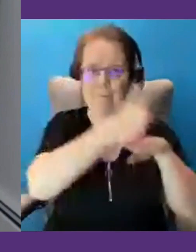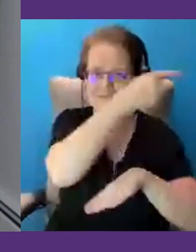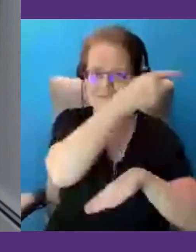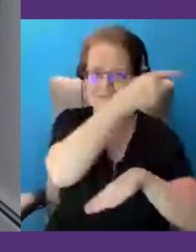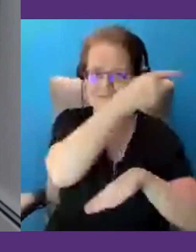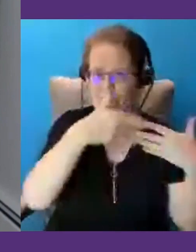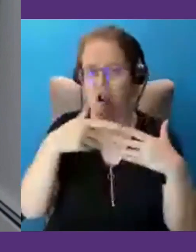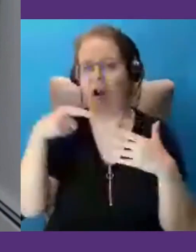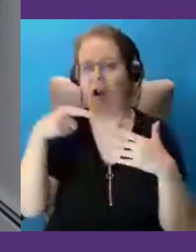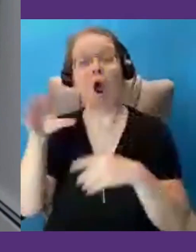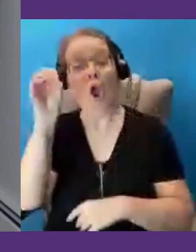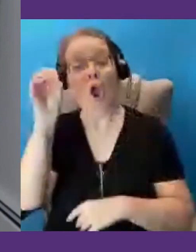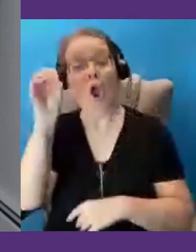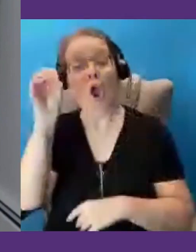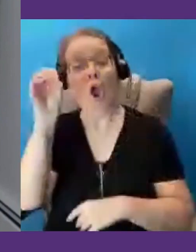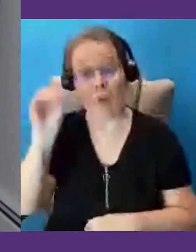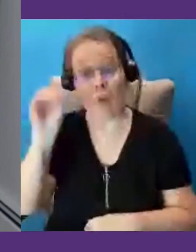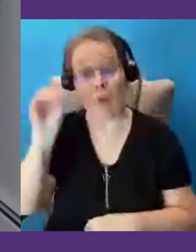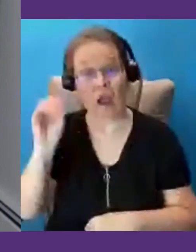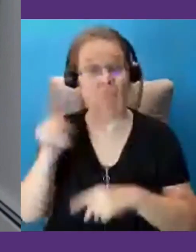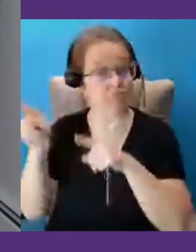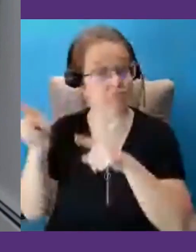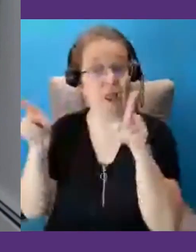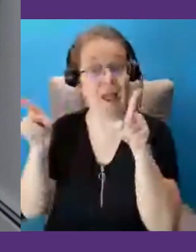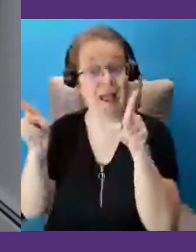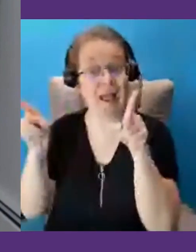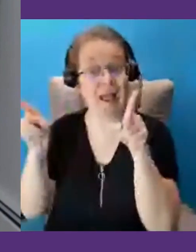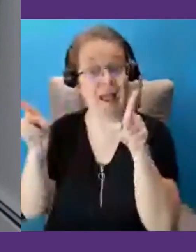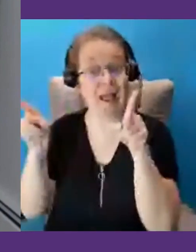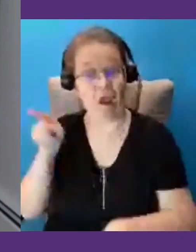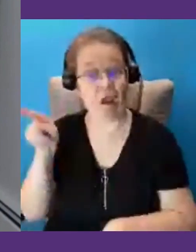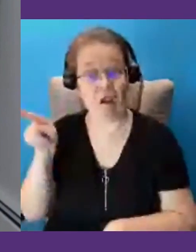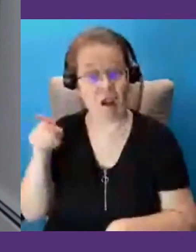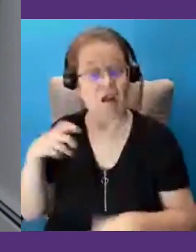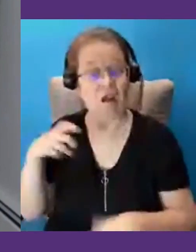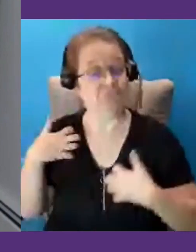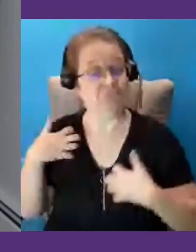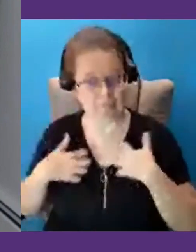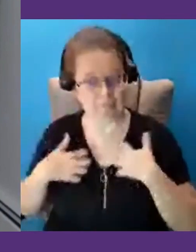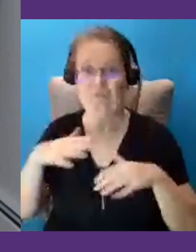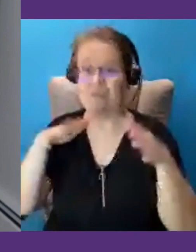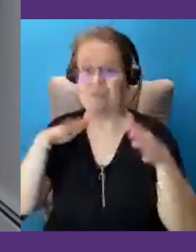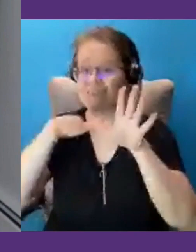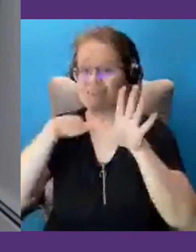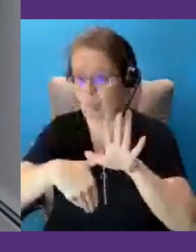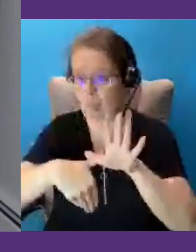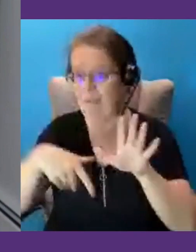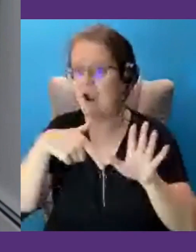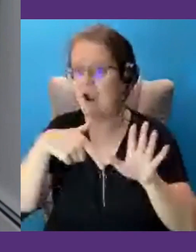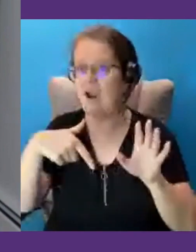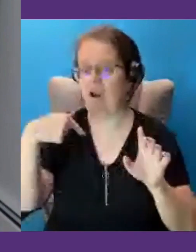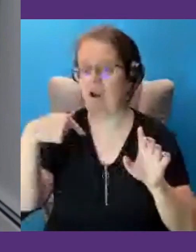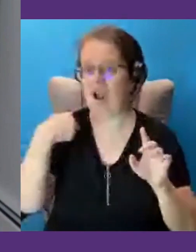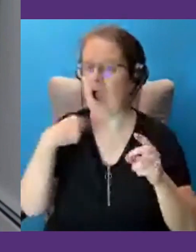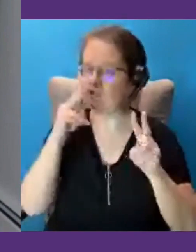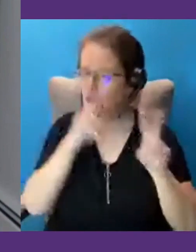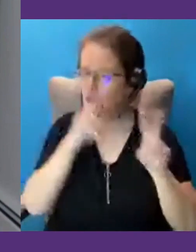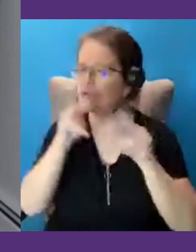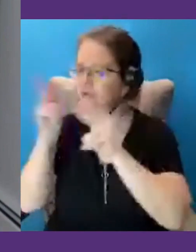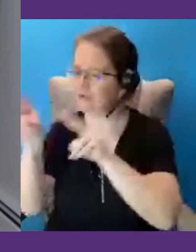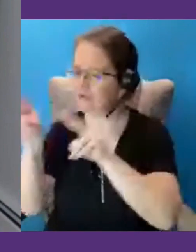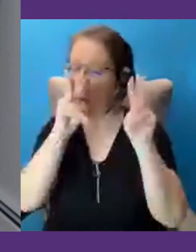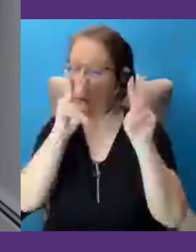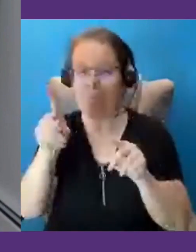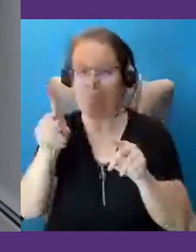India, which is really interesting, South and Central America. I noticed, but this is a global phenomenon